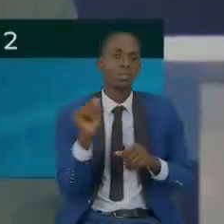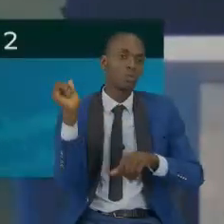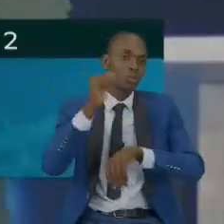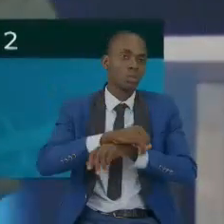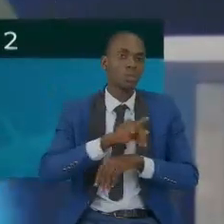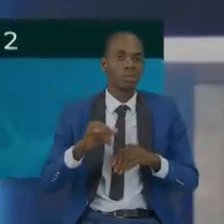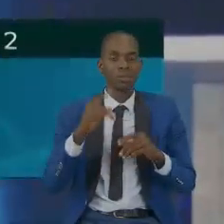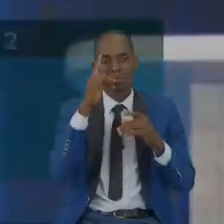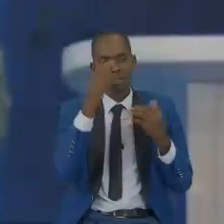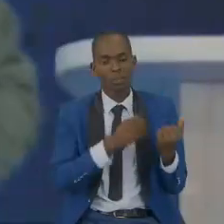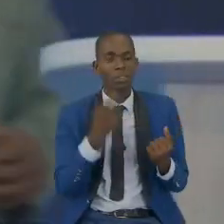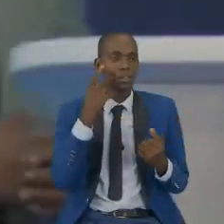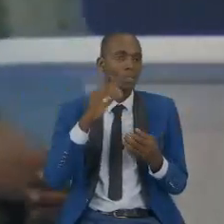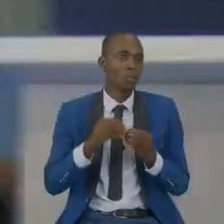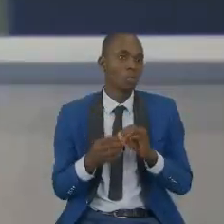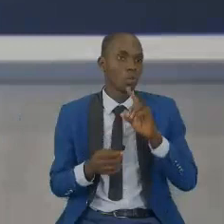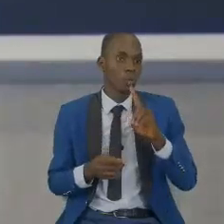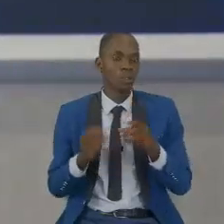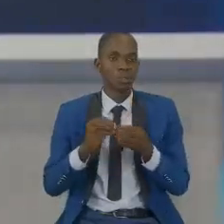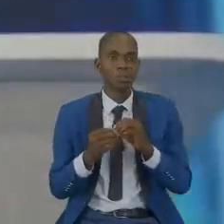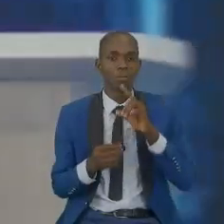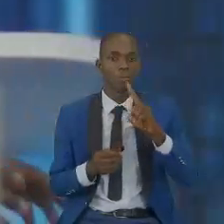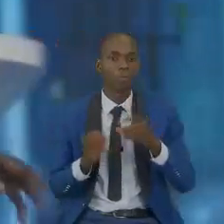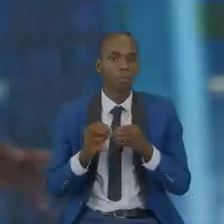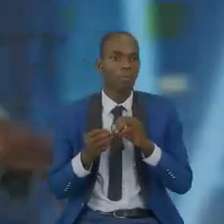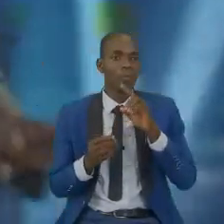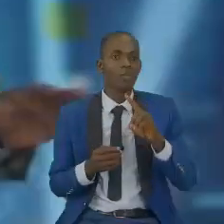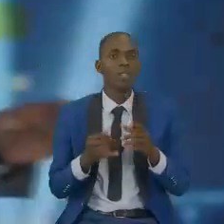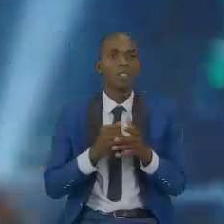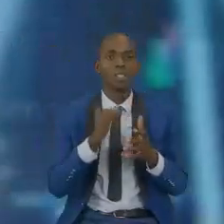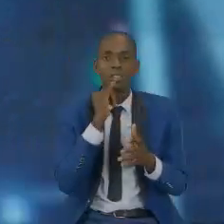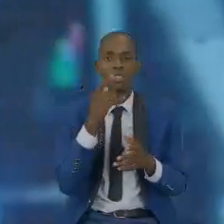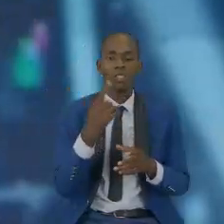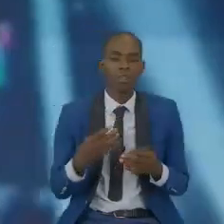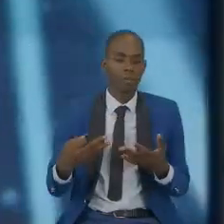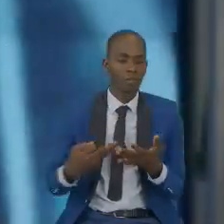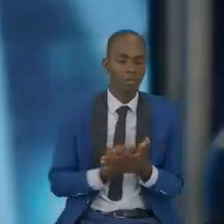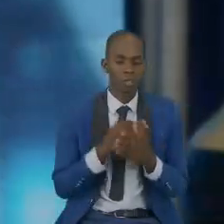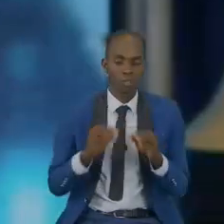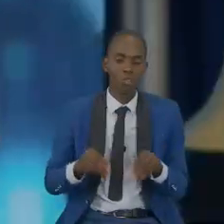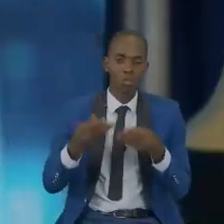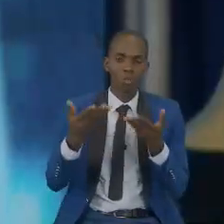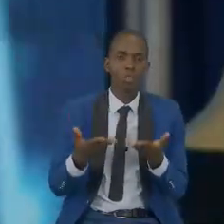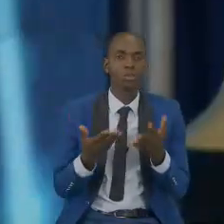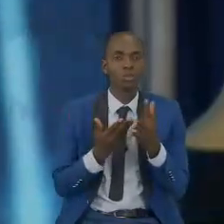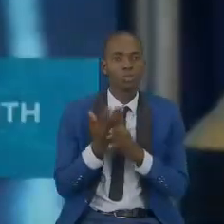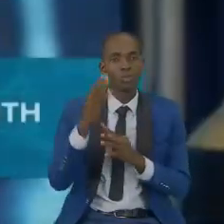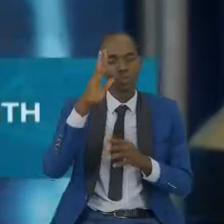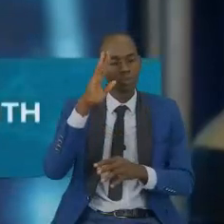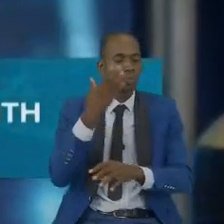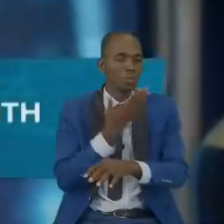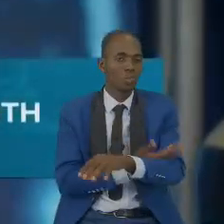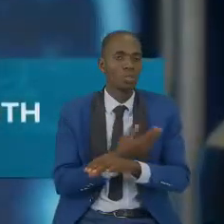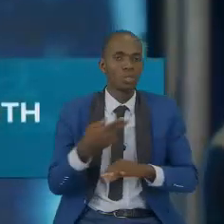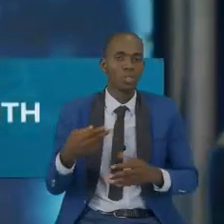faith. Look at number one. Number one is the fresh supply through sonship